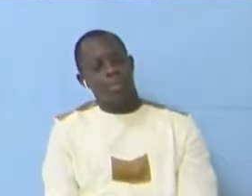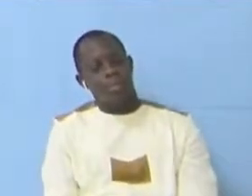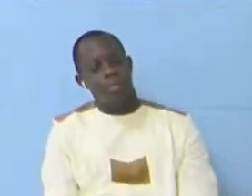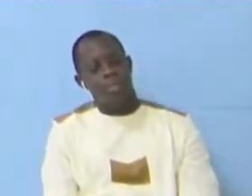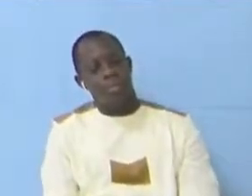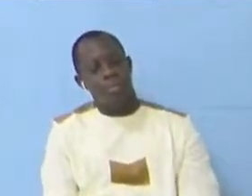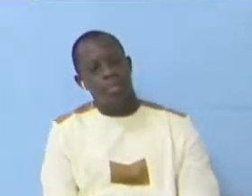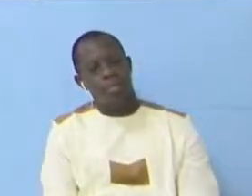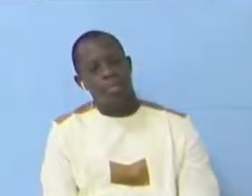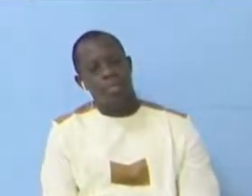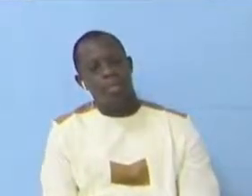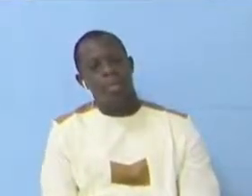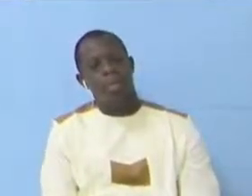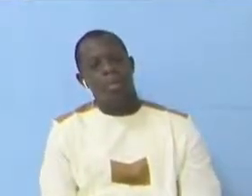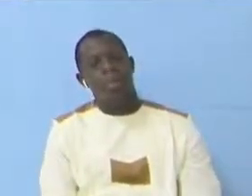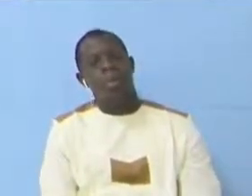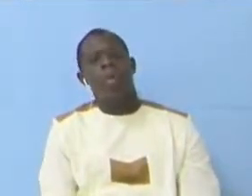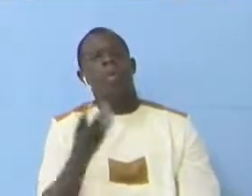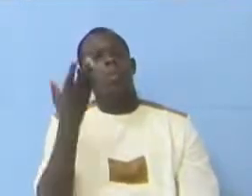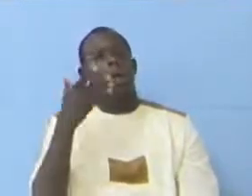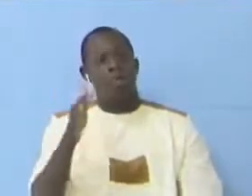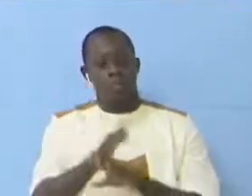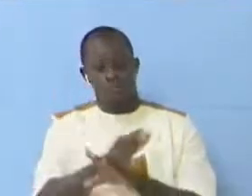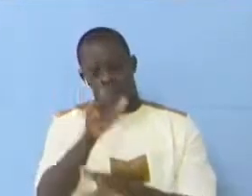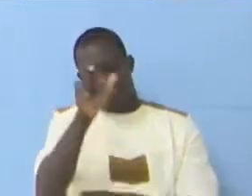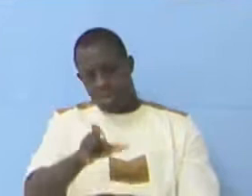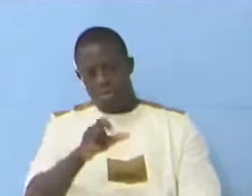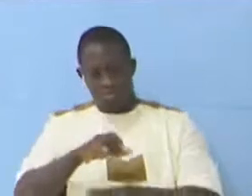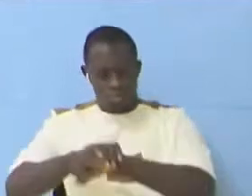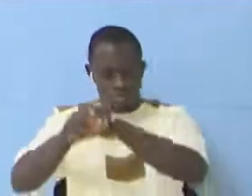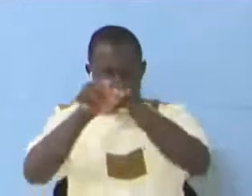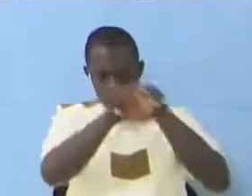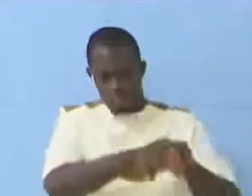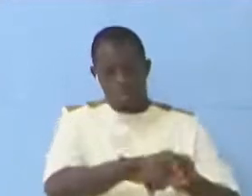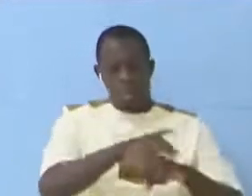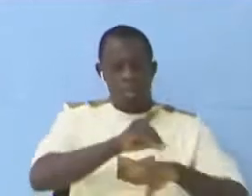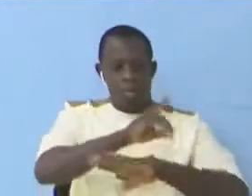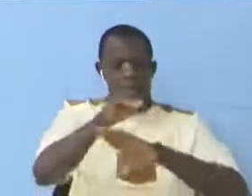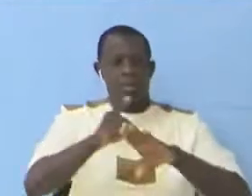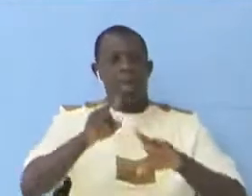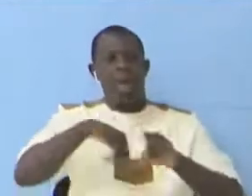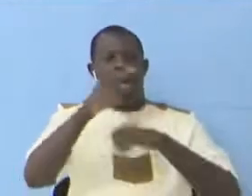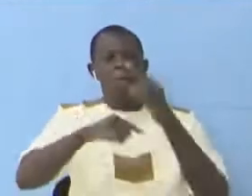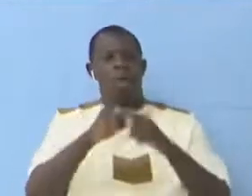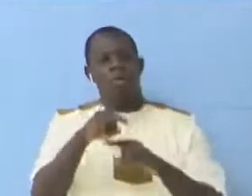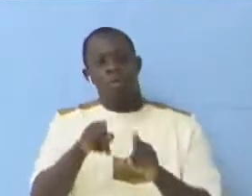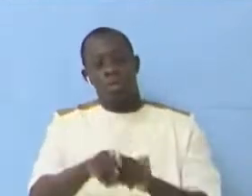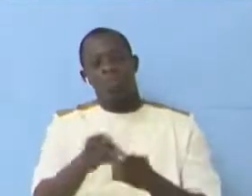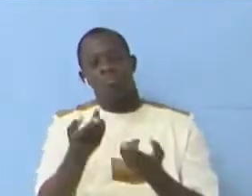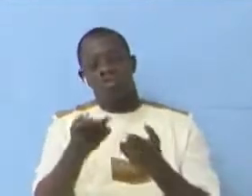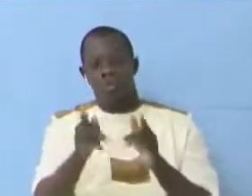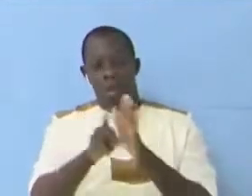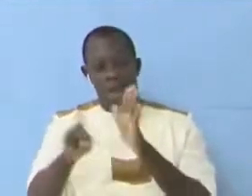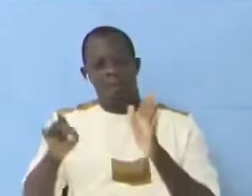information department, when he was brought there for a particular investigation, he